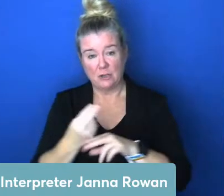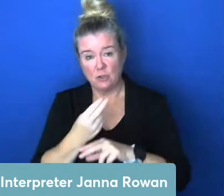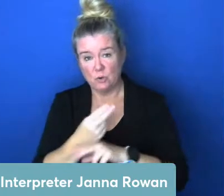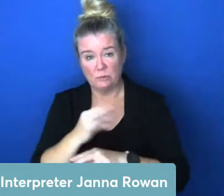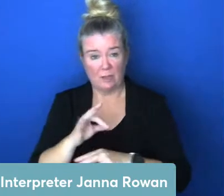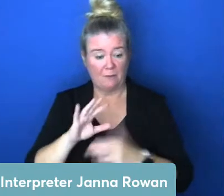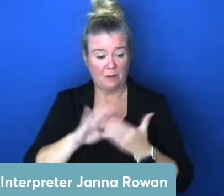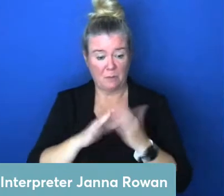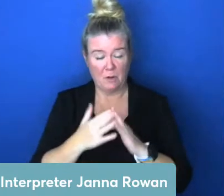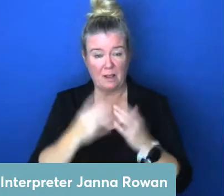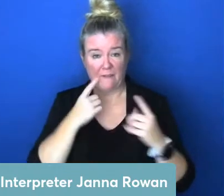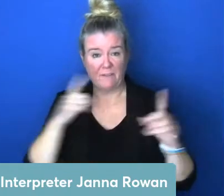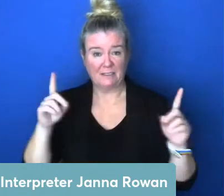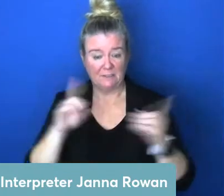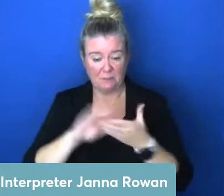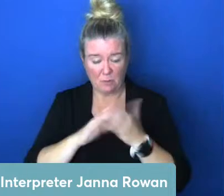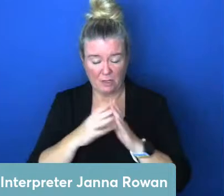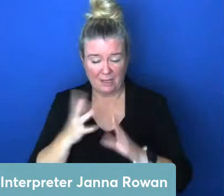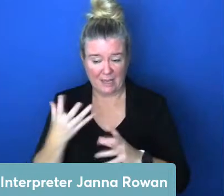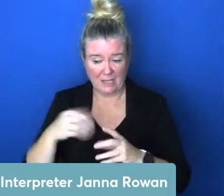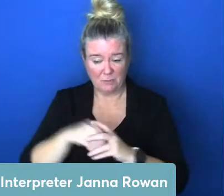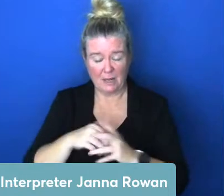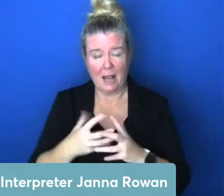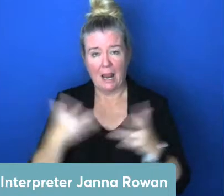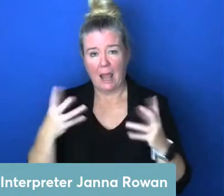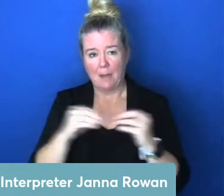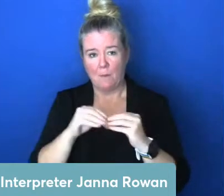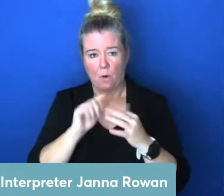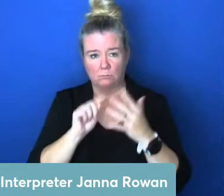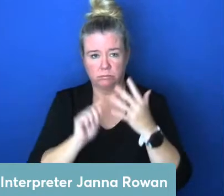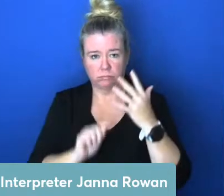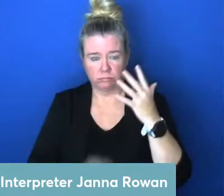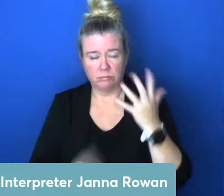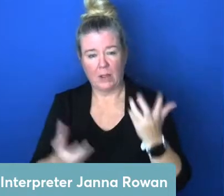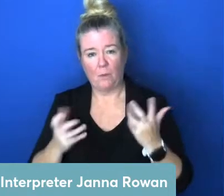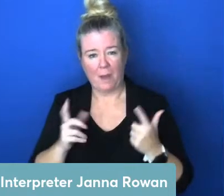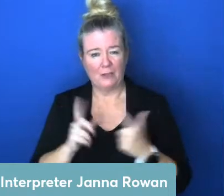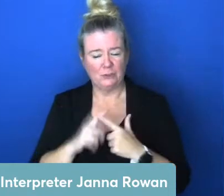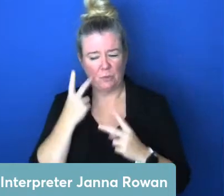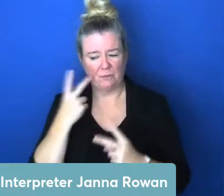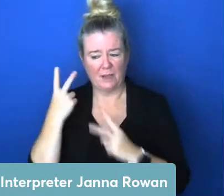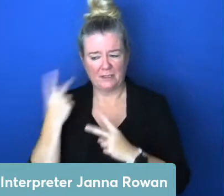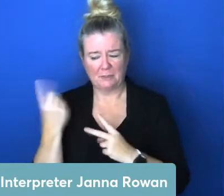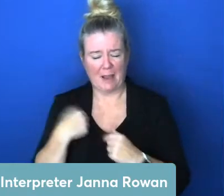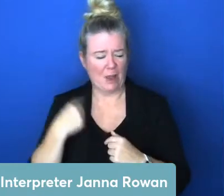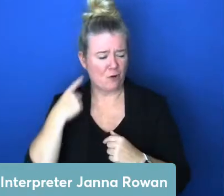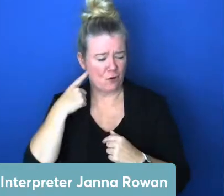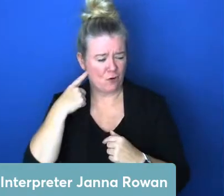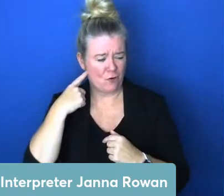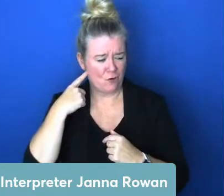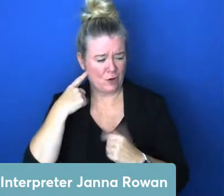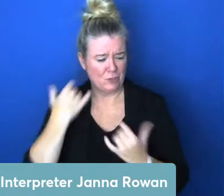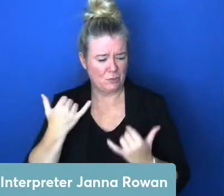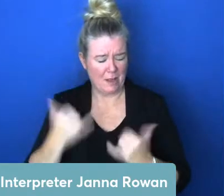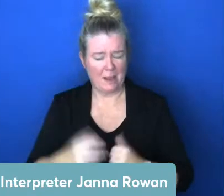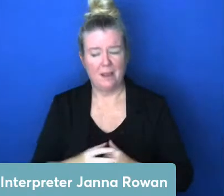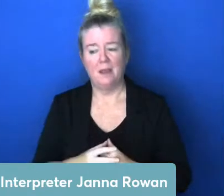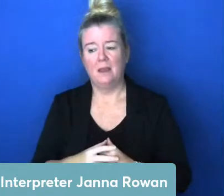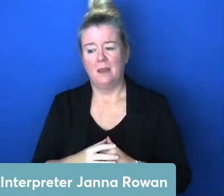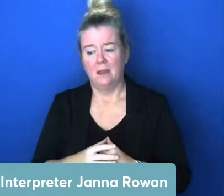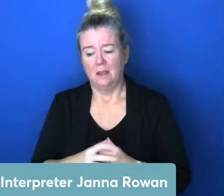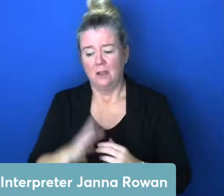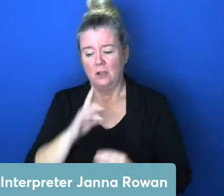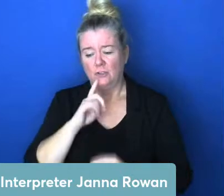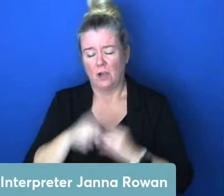community effective community engagement, and much, much more. And I just wanted to reflect on something I heard Taifa say about